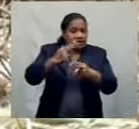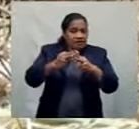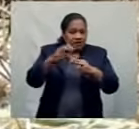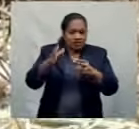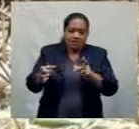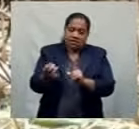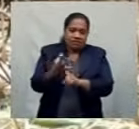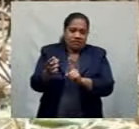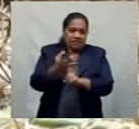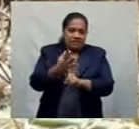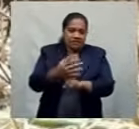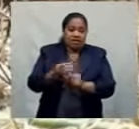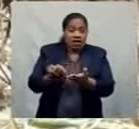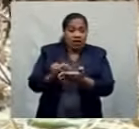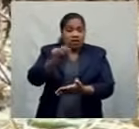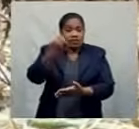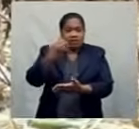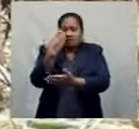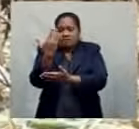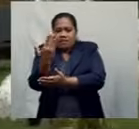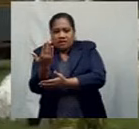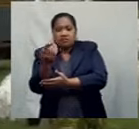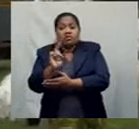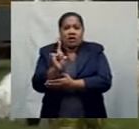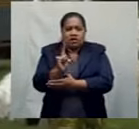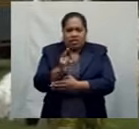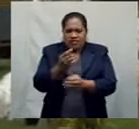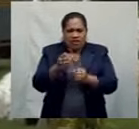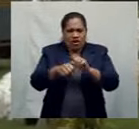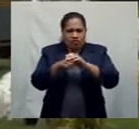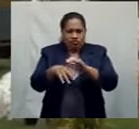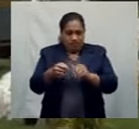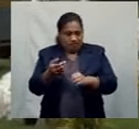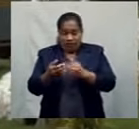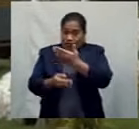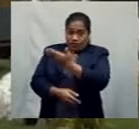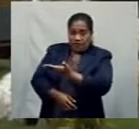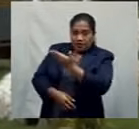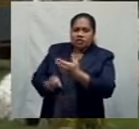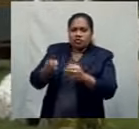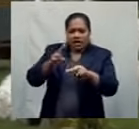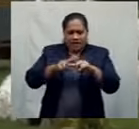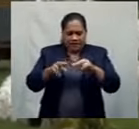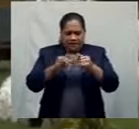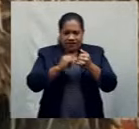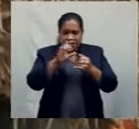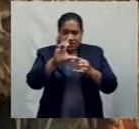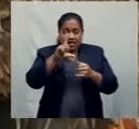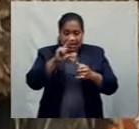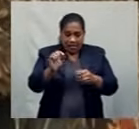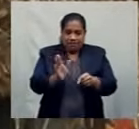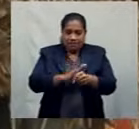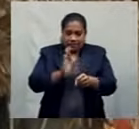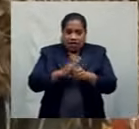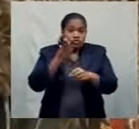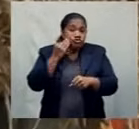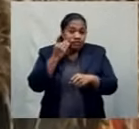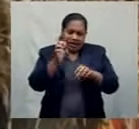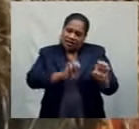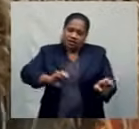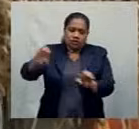as our economy depends on their crop so that FSC can produce sugar and export it. Eleanor